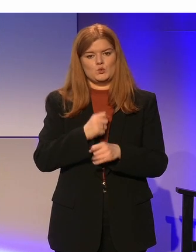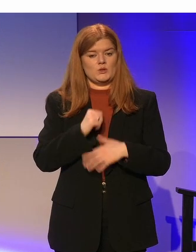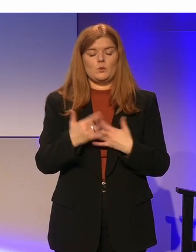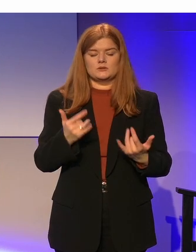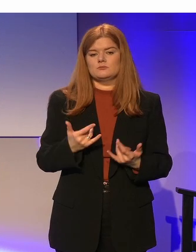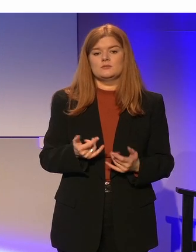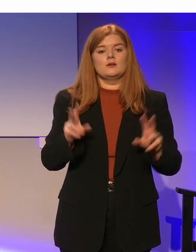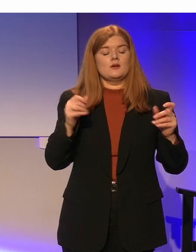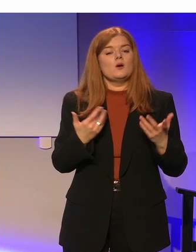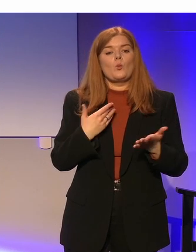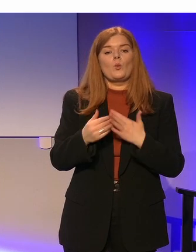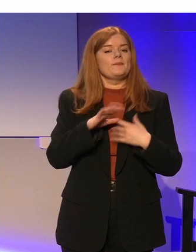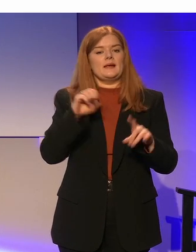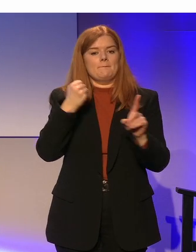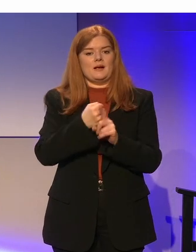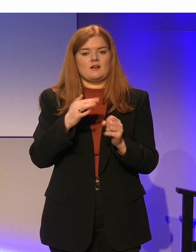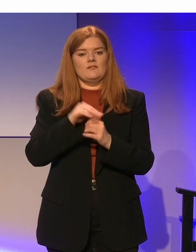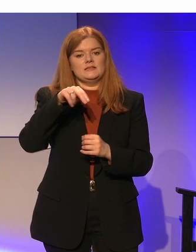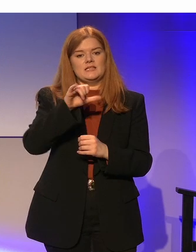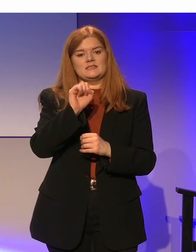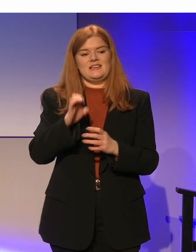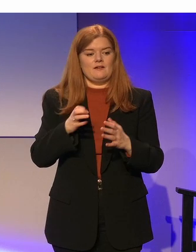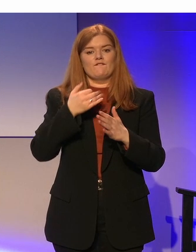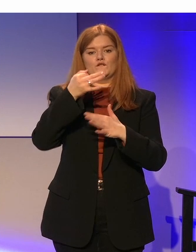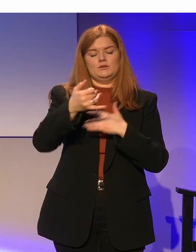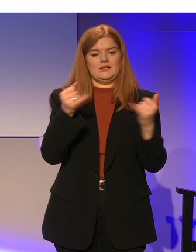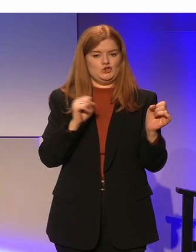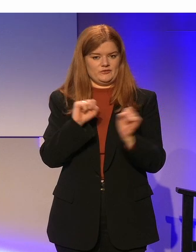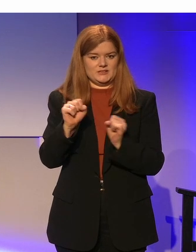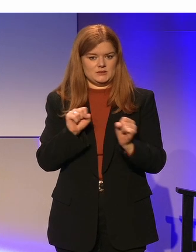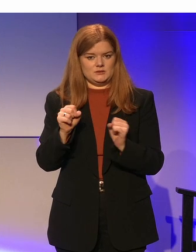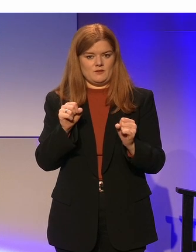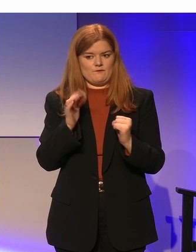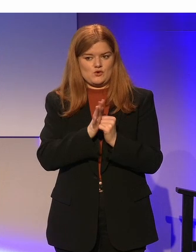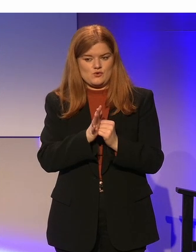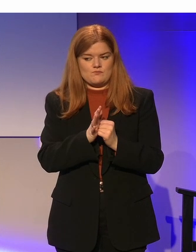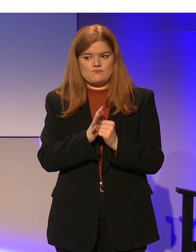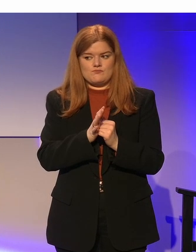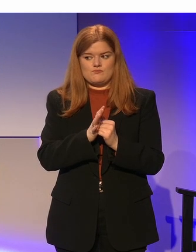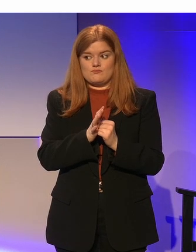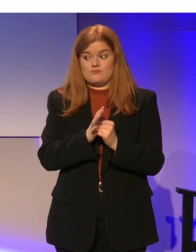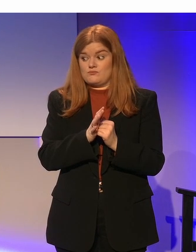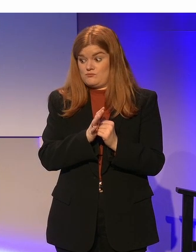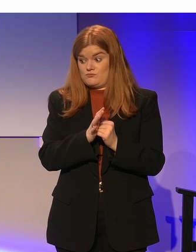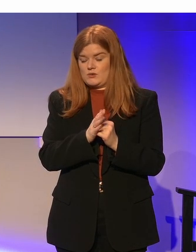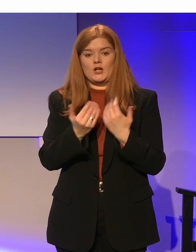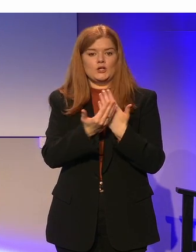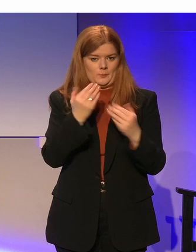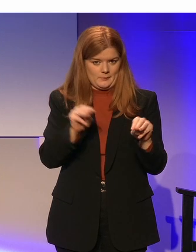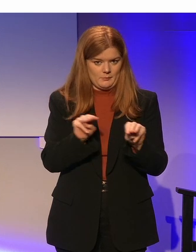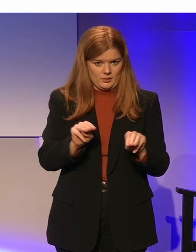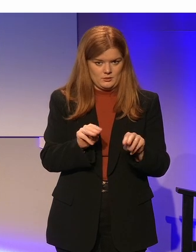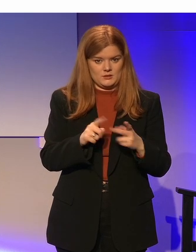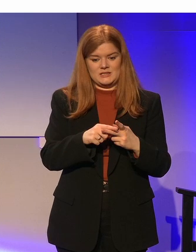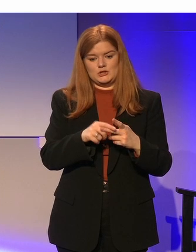Well, it was, what's the impact of NCSE's frontline services on young